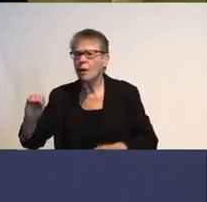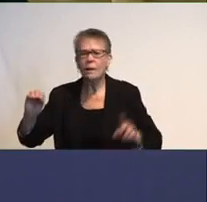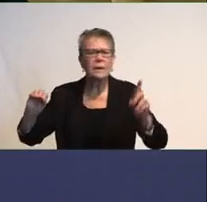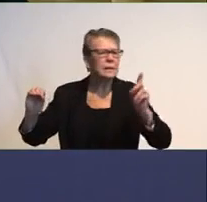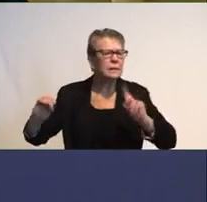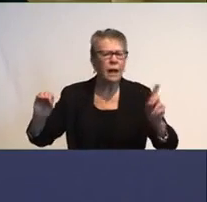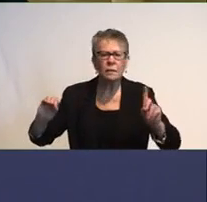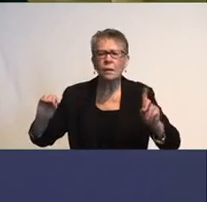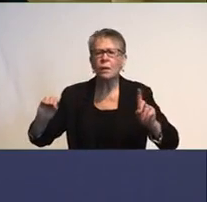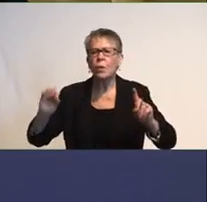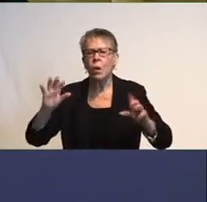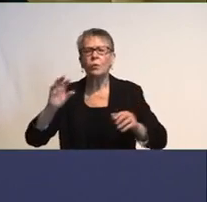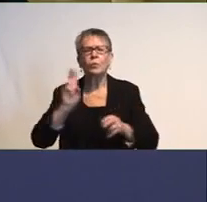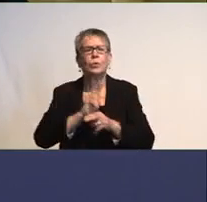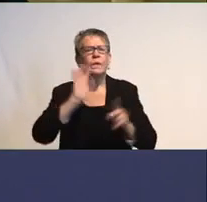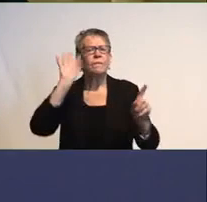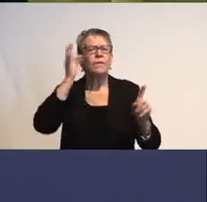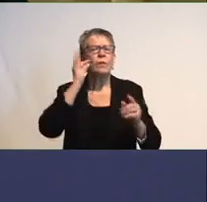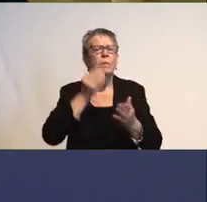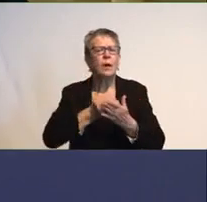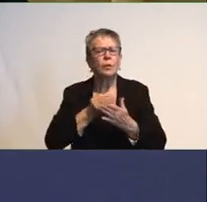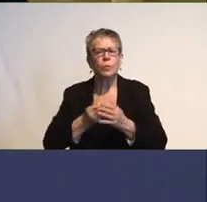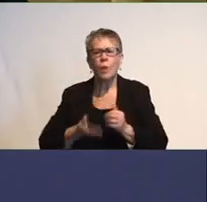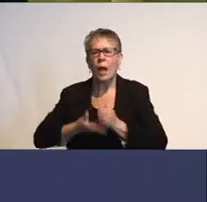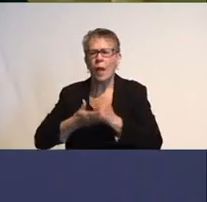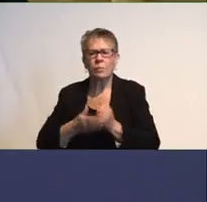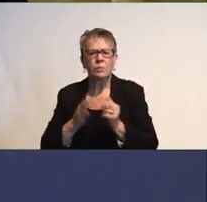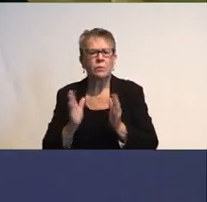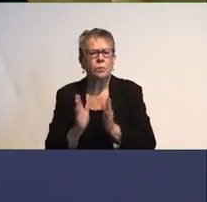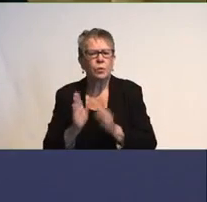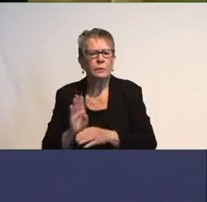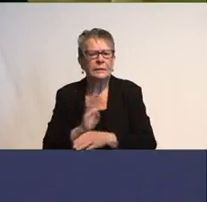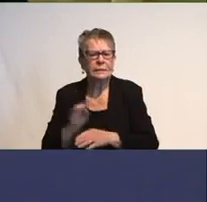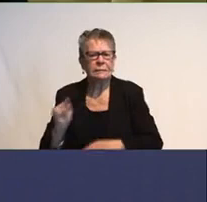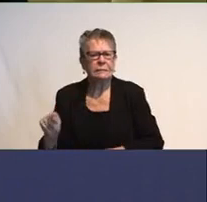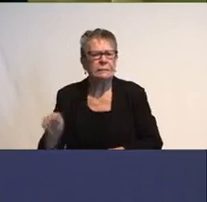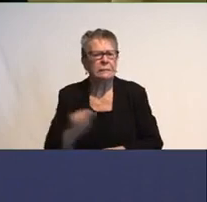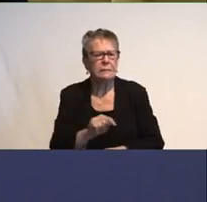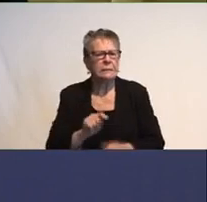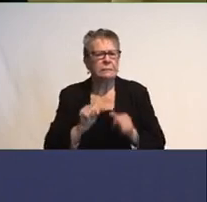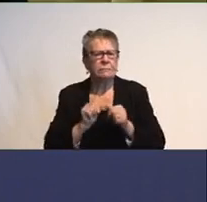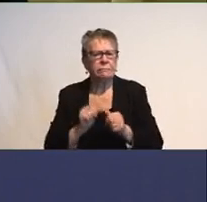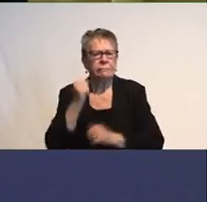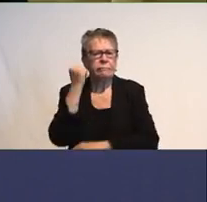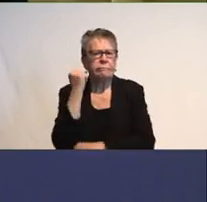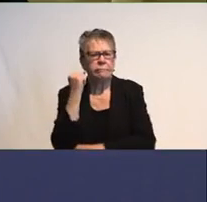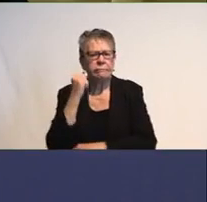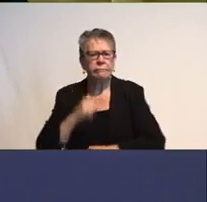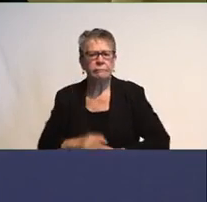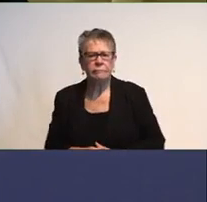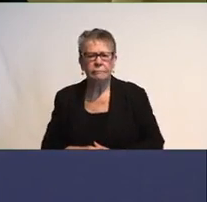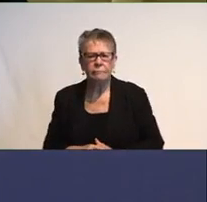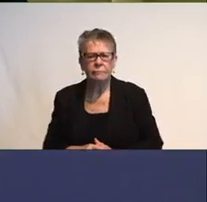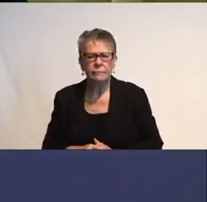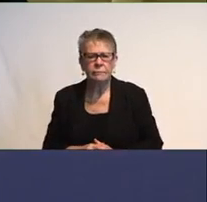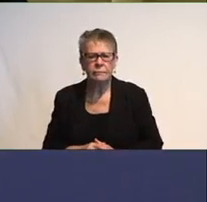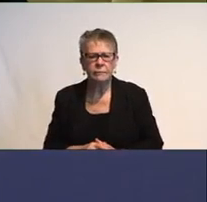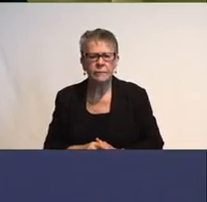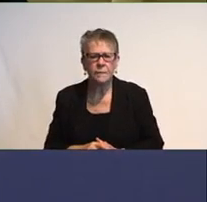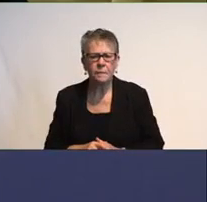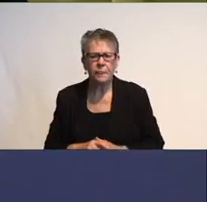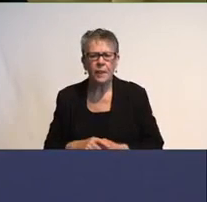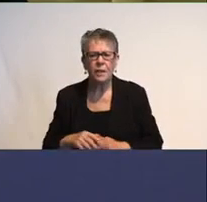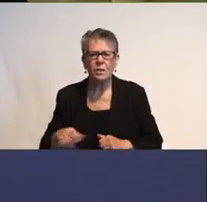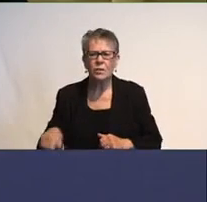pilot bill, are you asking will I sign it? Yeah. I won't comment on the specifics of either, but I think you